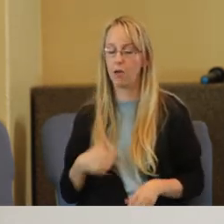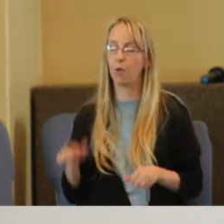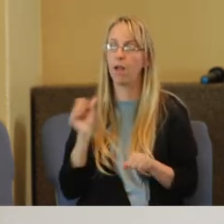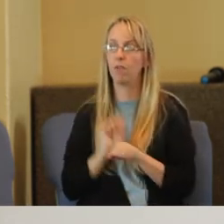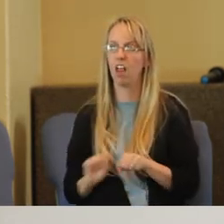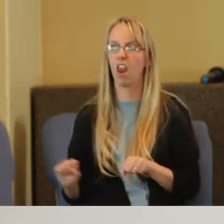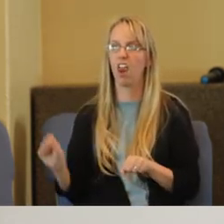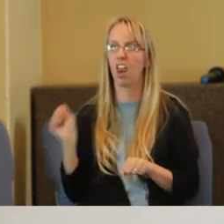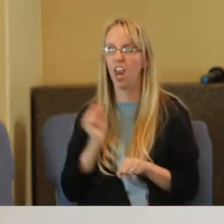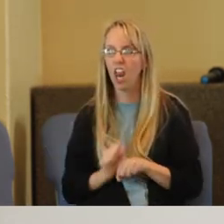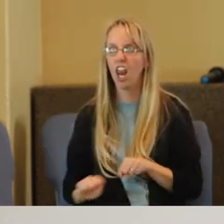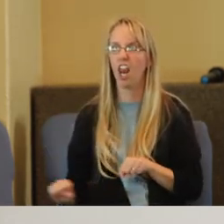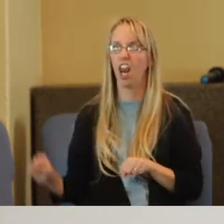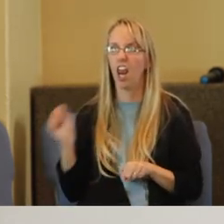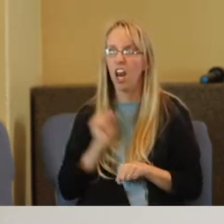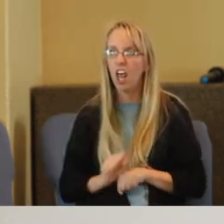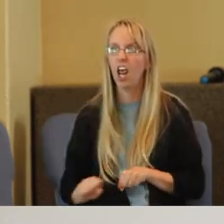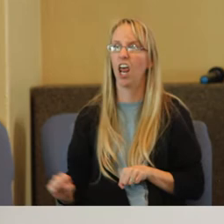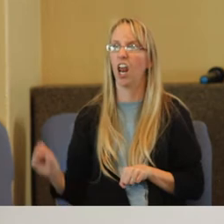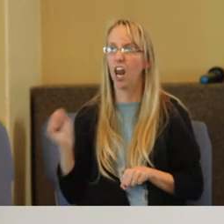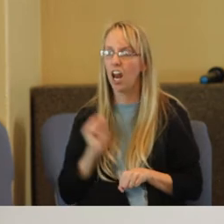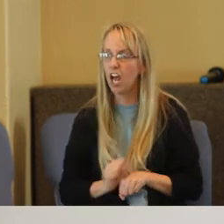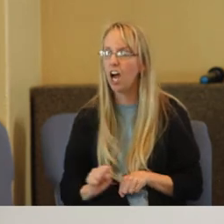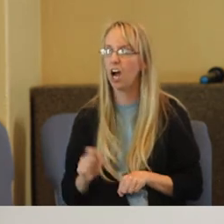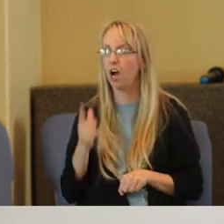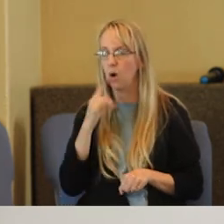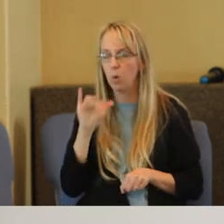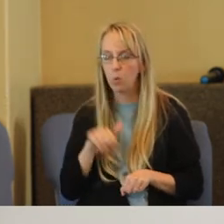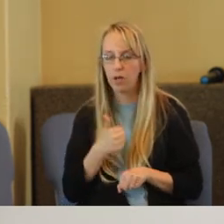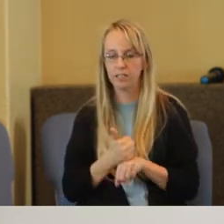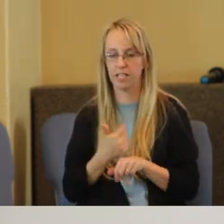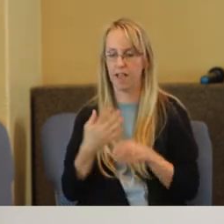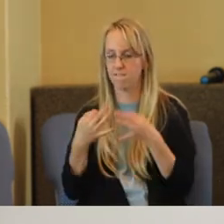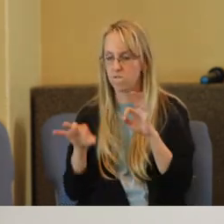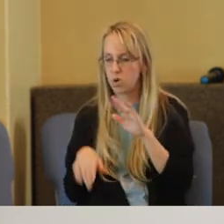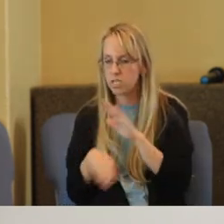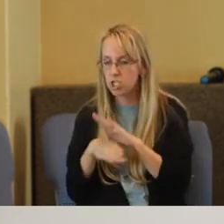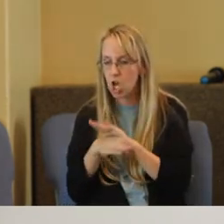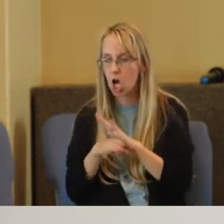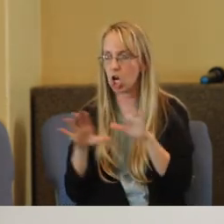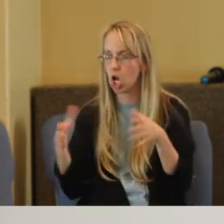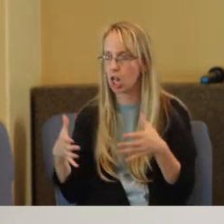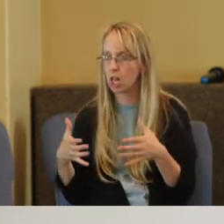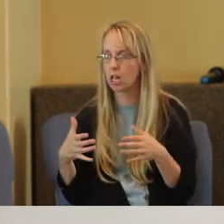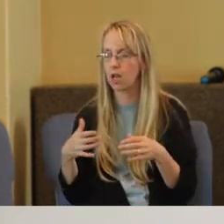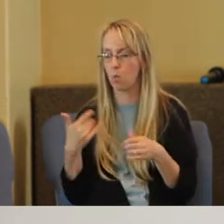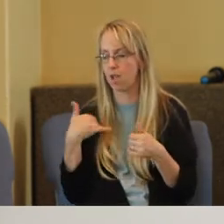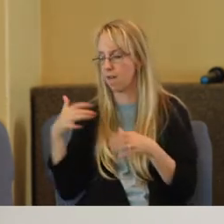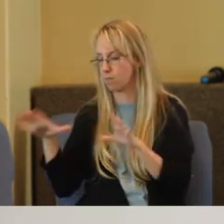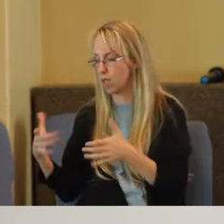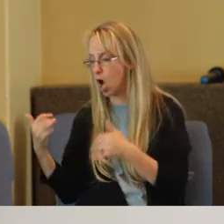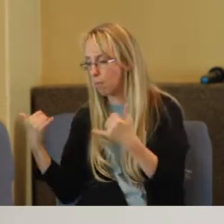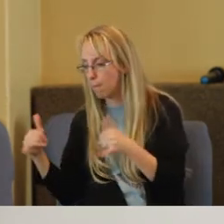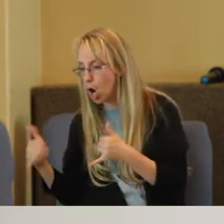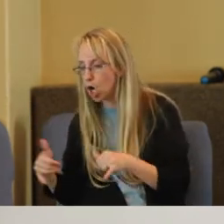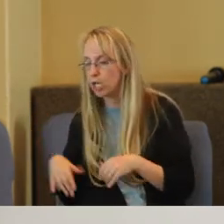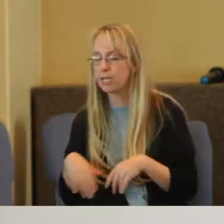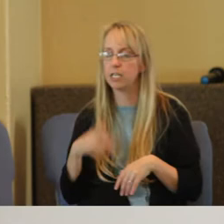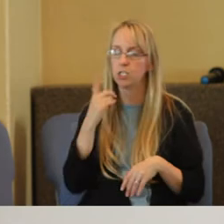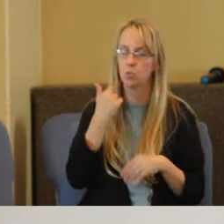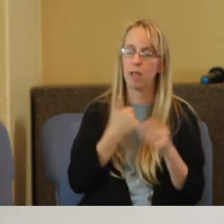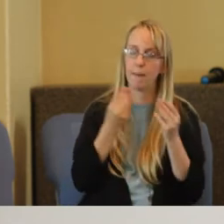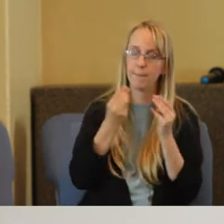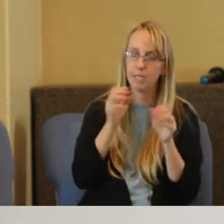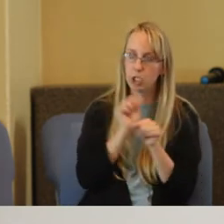off. We have had free soccer clinics. We've had block parties. We've done missional work over